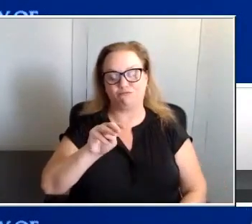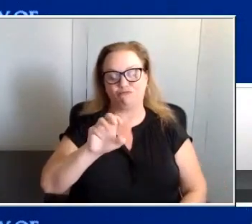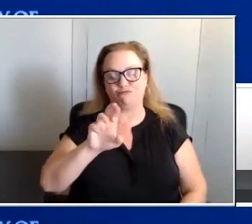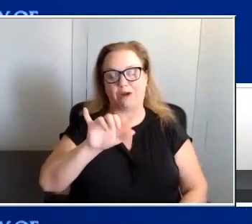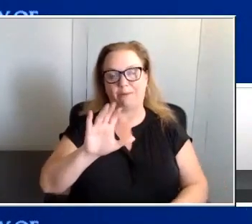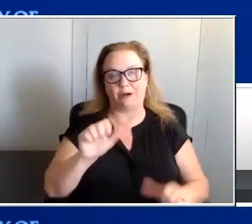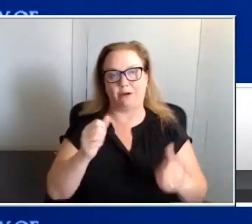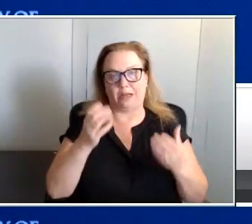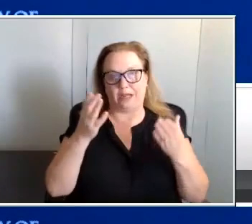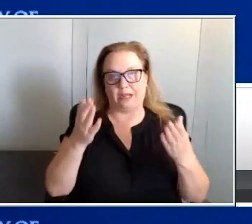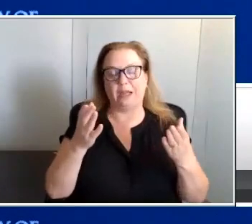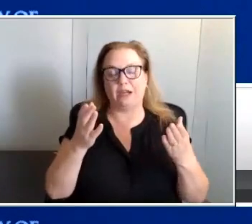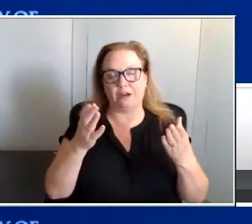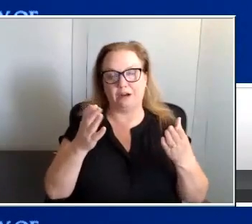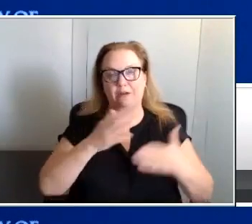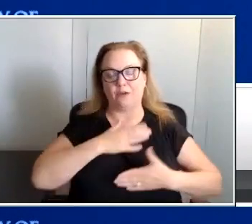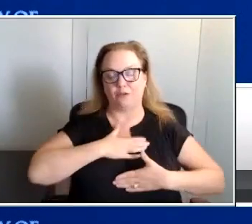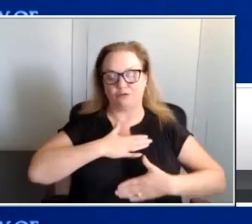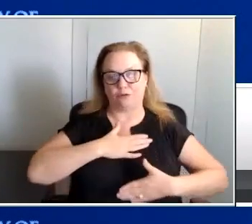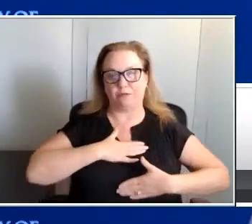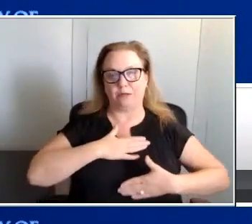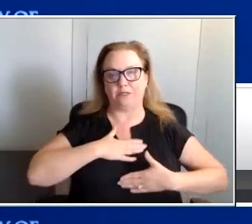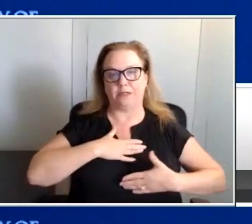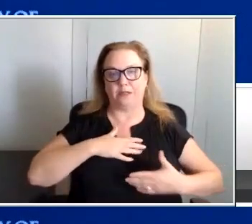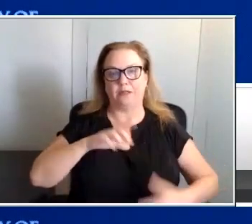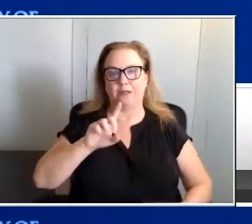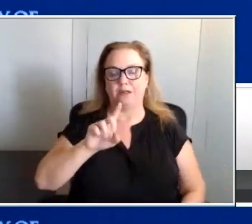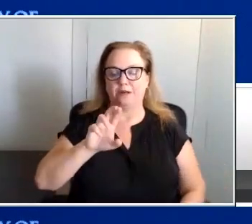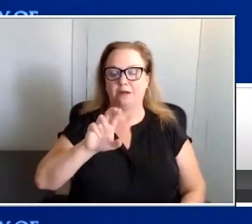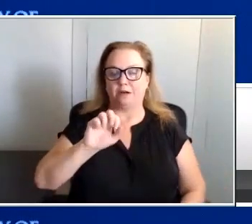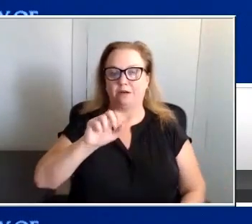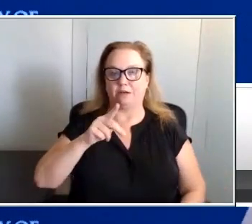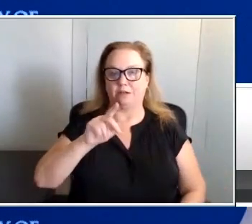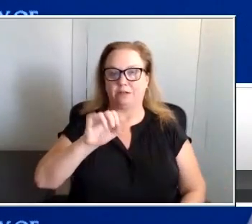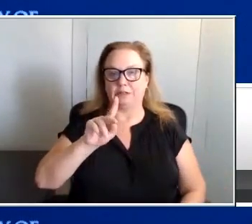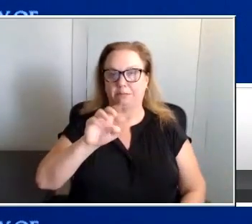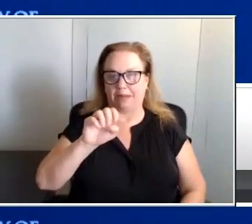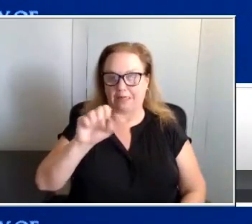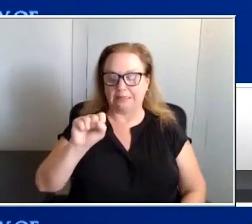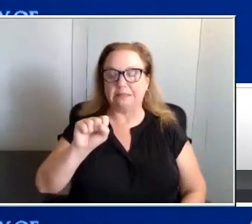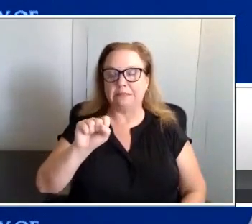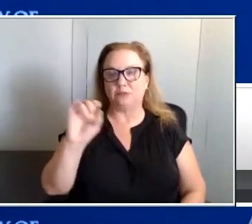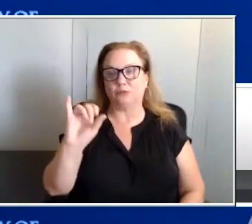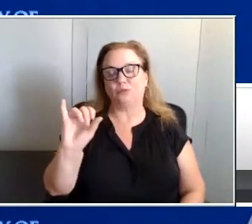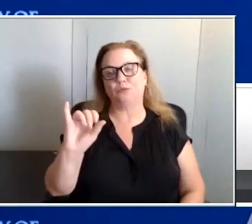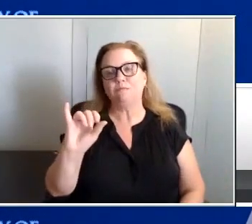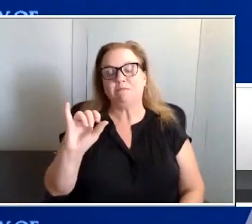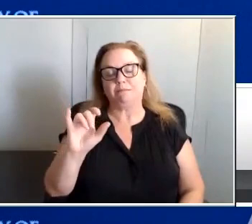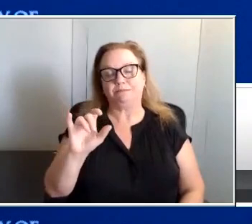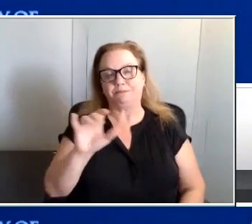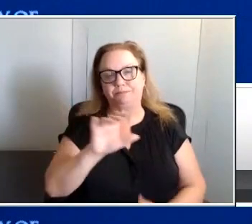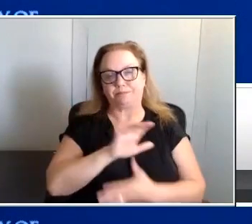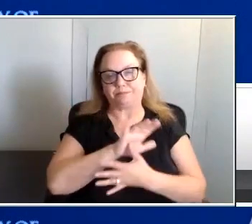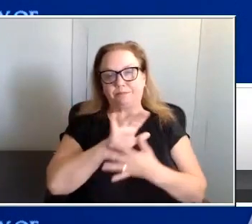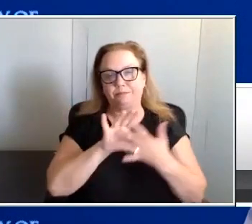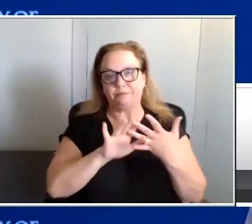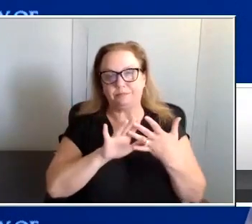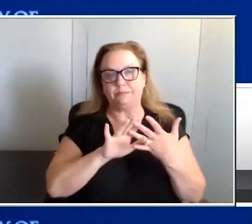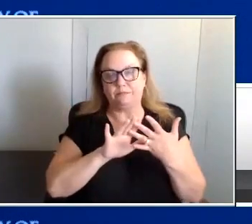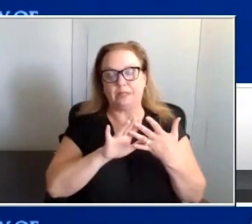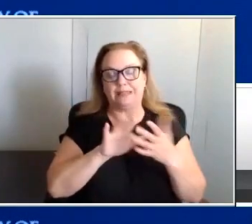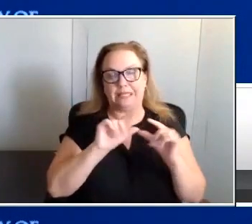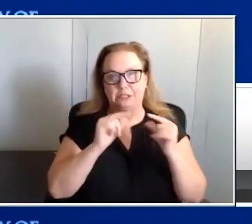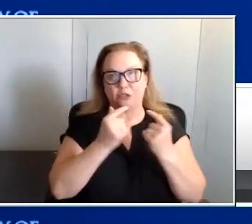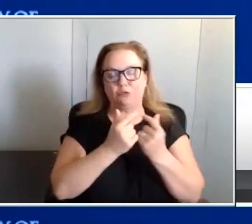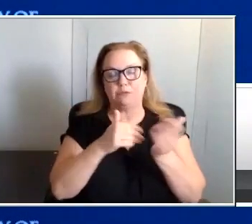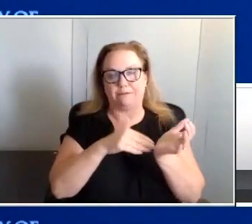cough, the shortness of breath, it's Dr. Leslie Spikes in pulmonary, one of your colleagues as well. It is these groups of